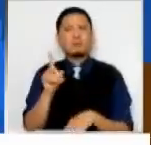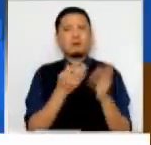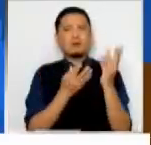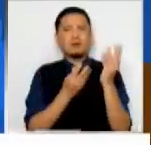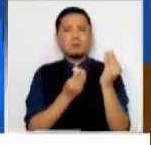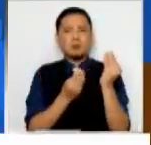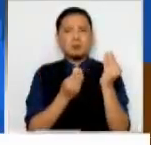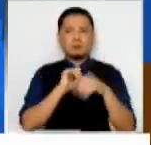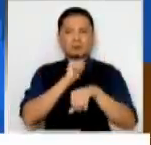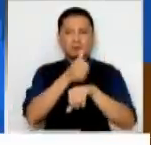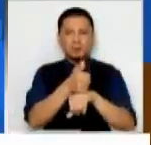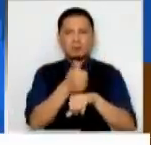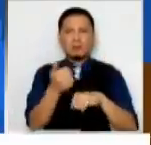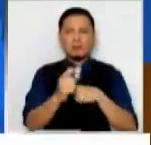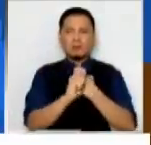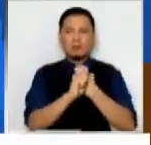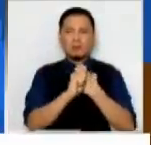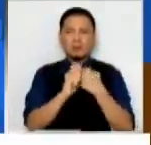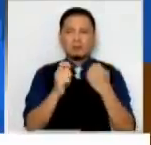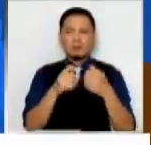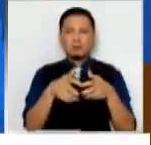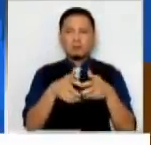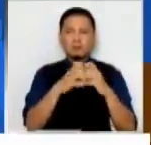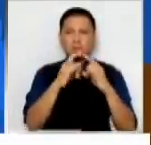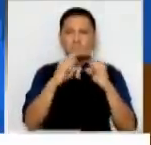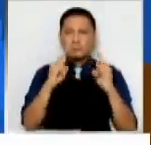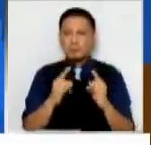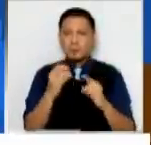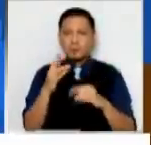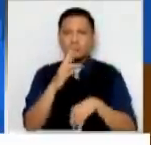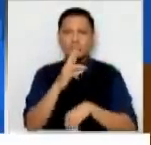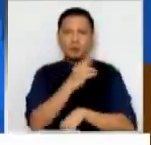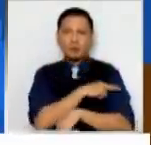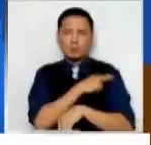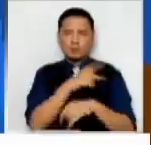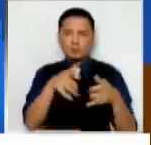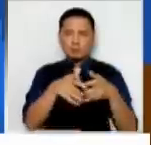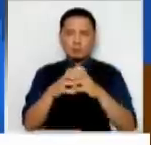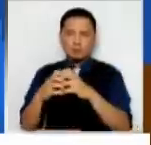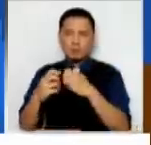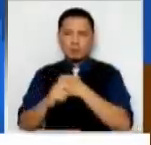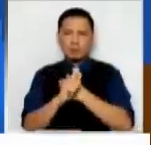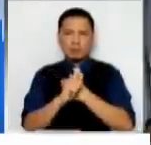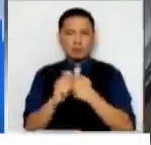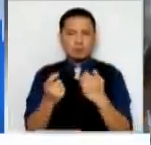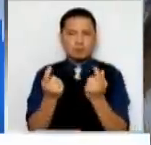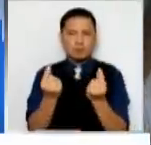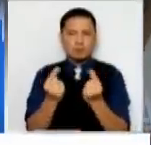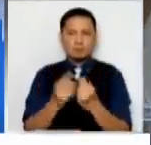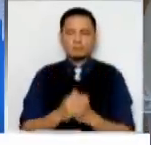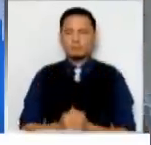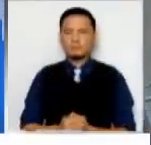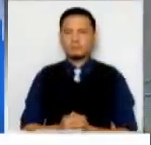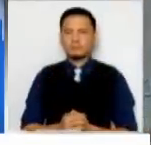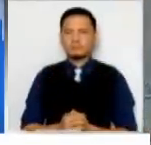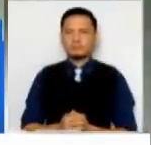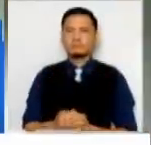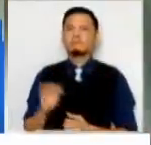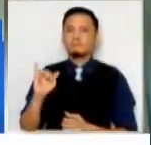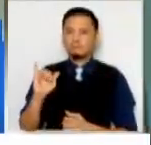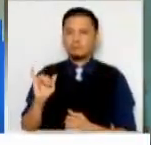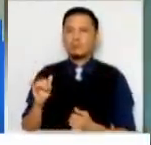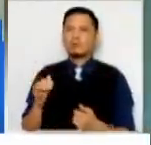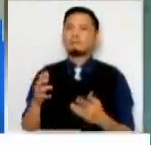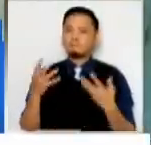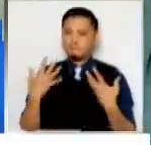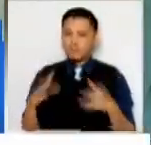or modular hospitals? Yes, ma'am. No, so yung mga modular tents natin in hospitals are working already, like the